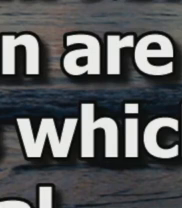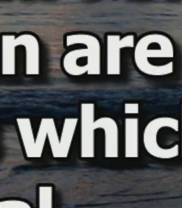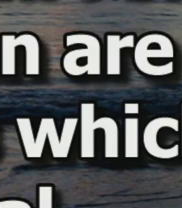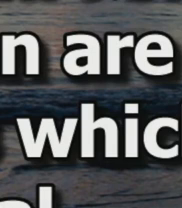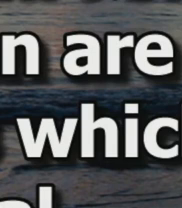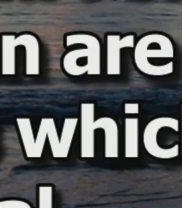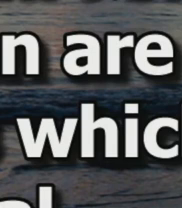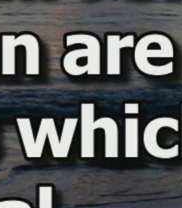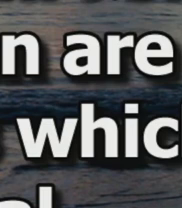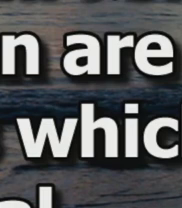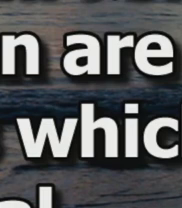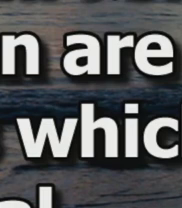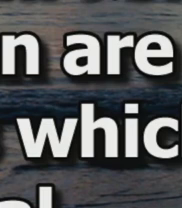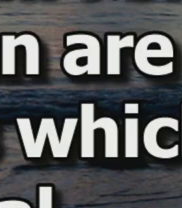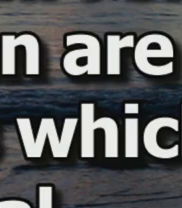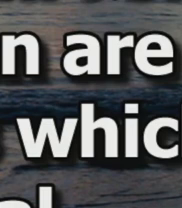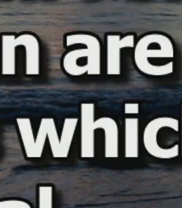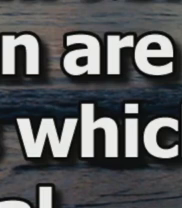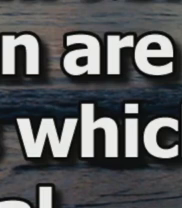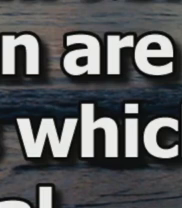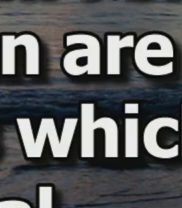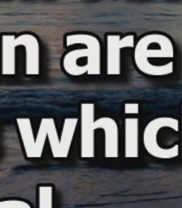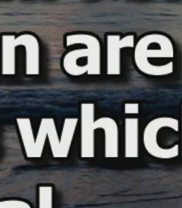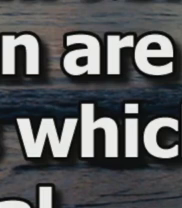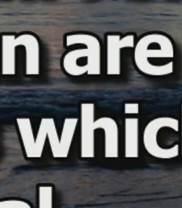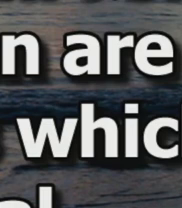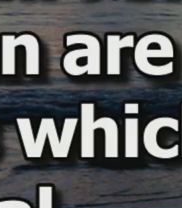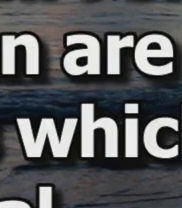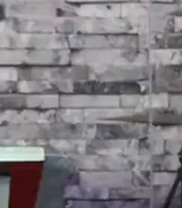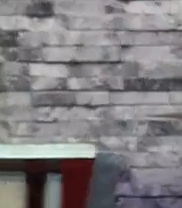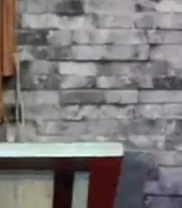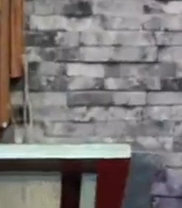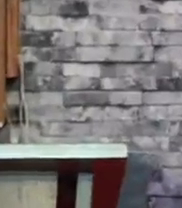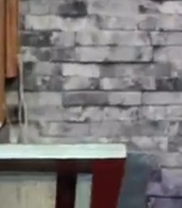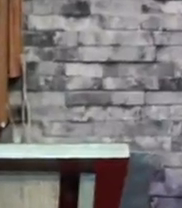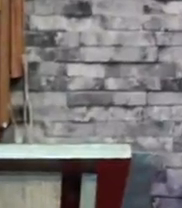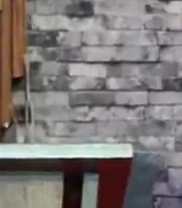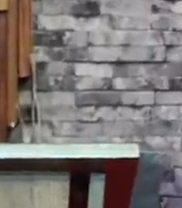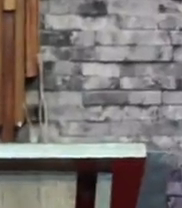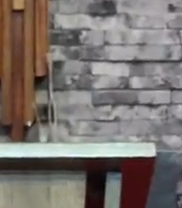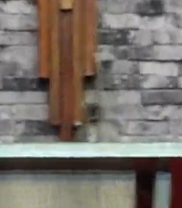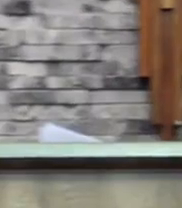which are not seen are eternal. Now, Sas,